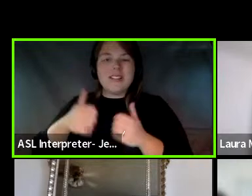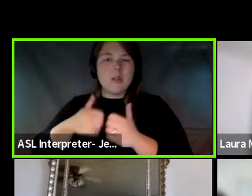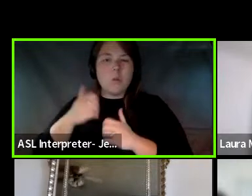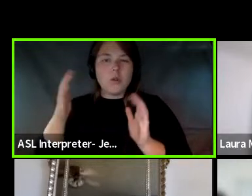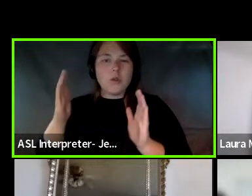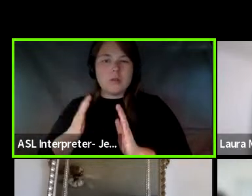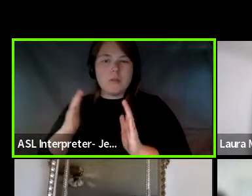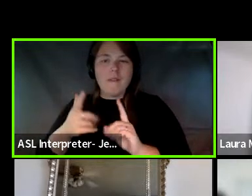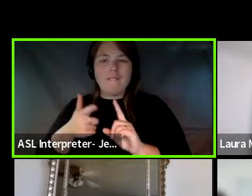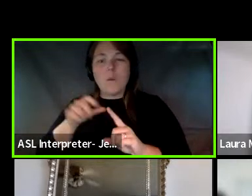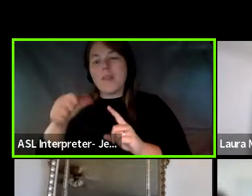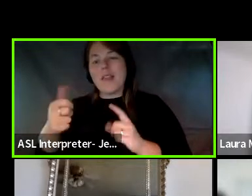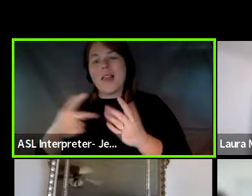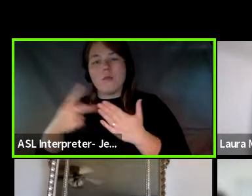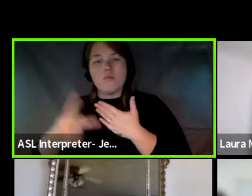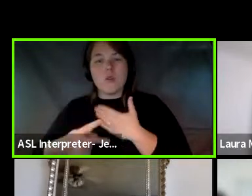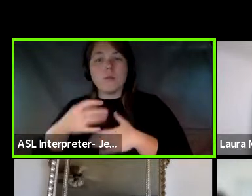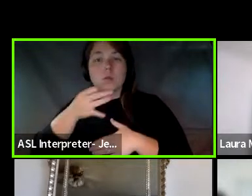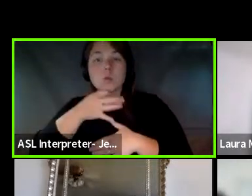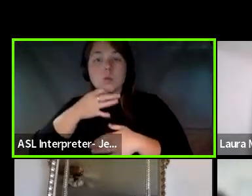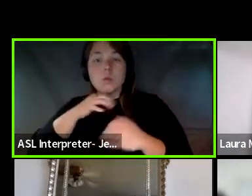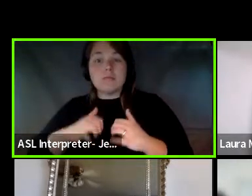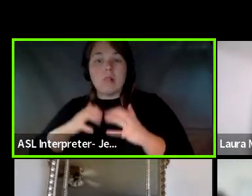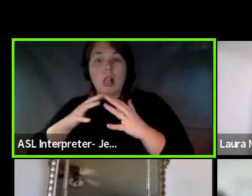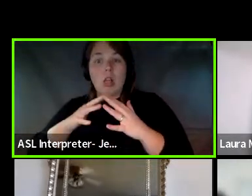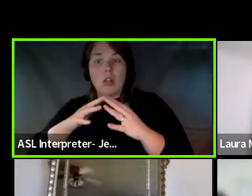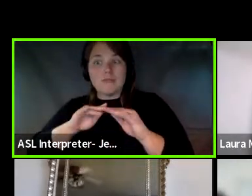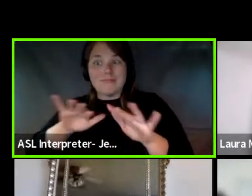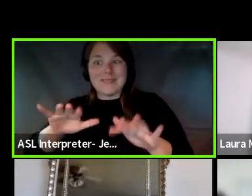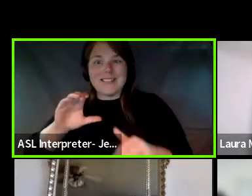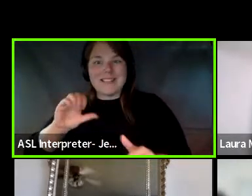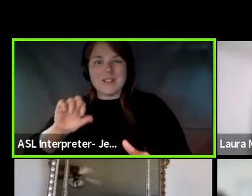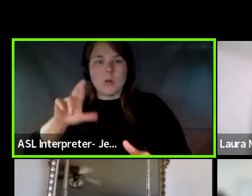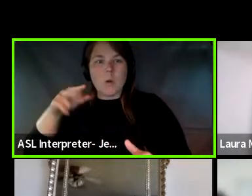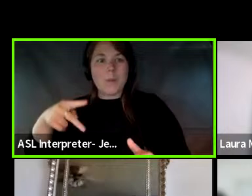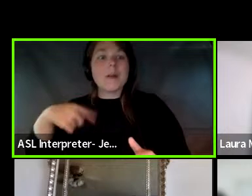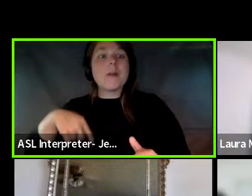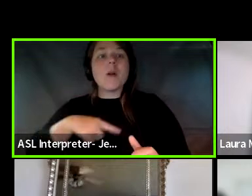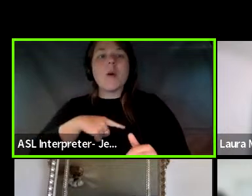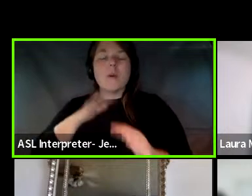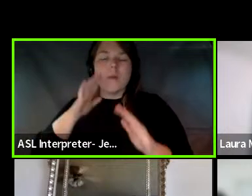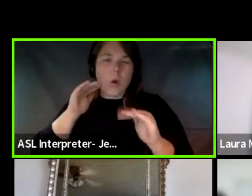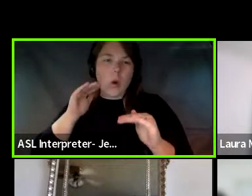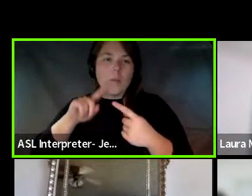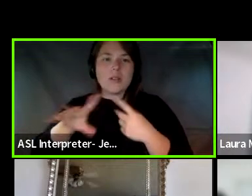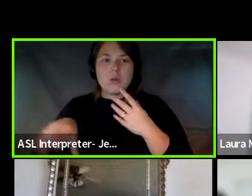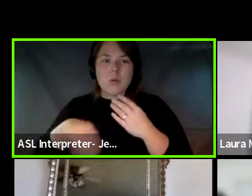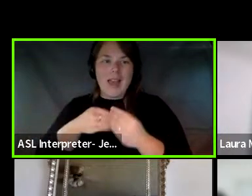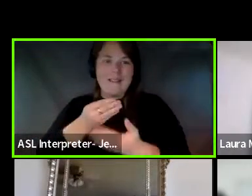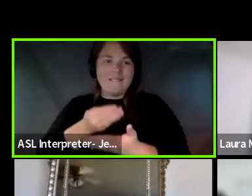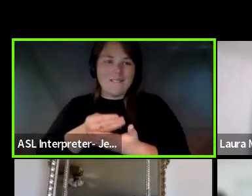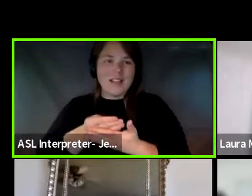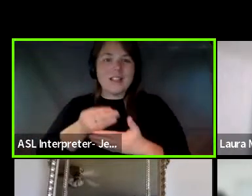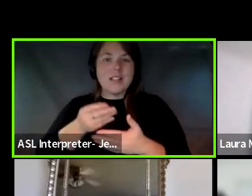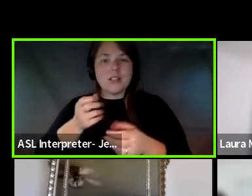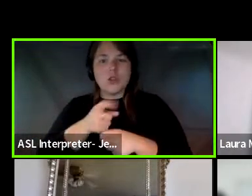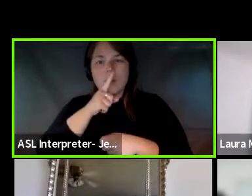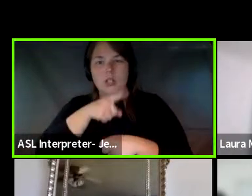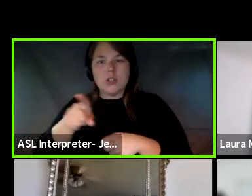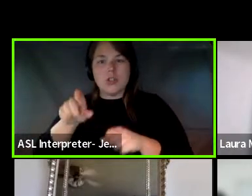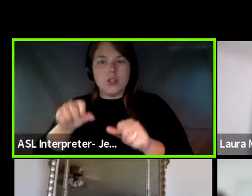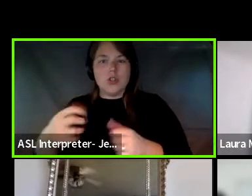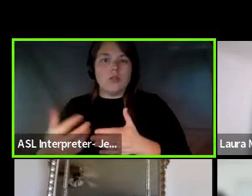all of the other programs we're about to launch in the SERP, we were just hoping to sort of add funding to allow you all to take advantage when we launch